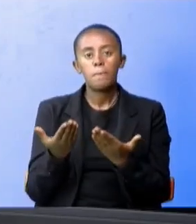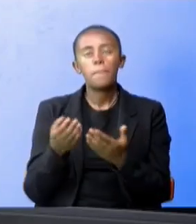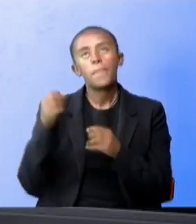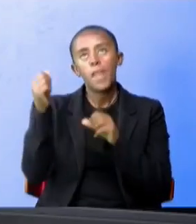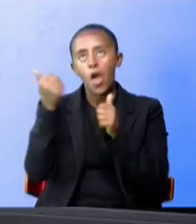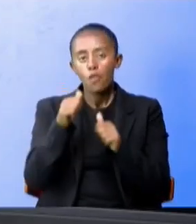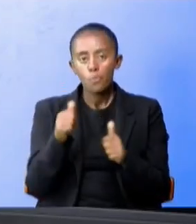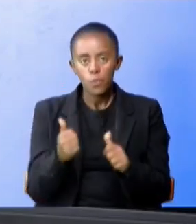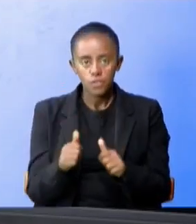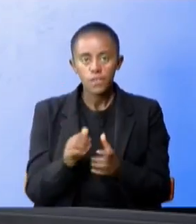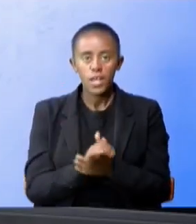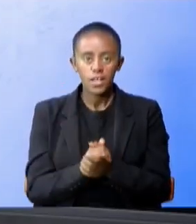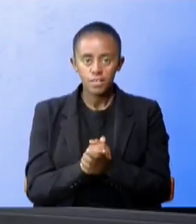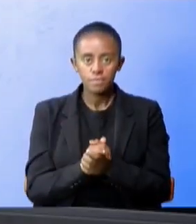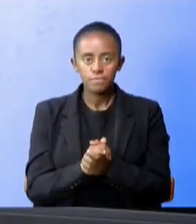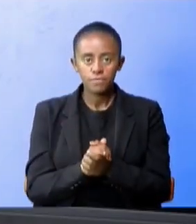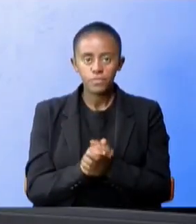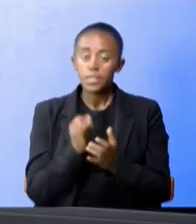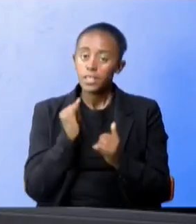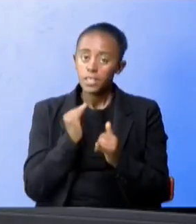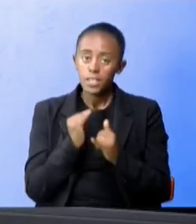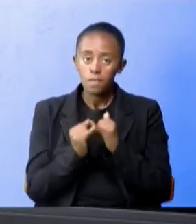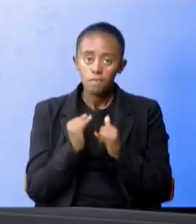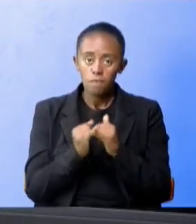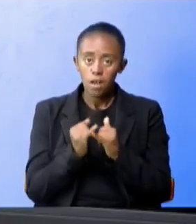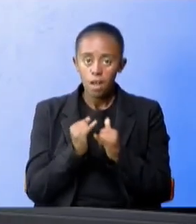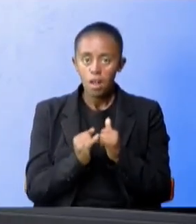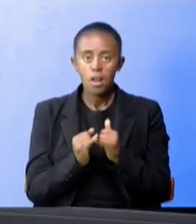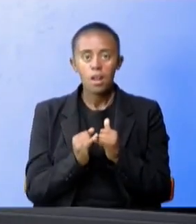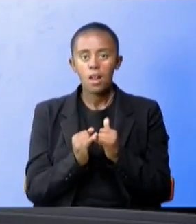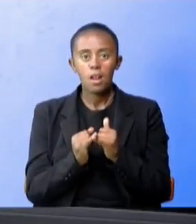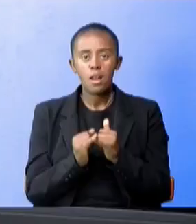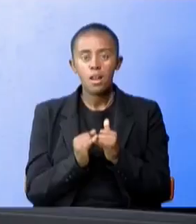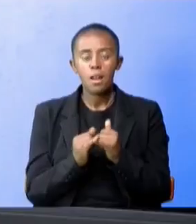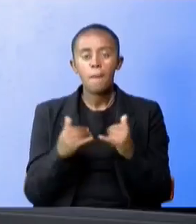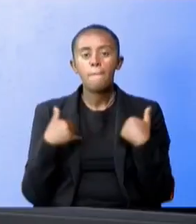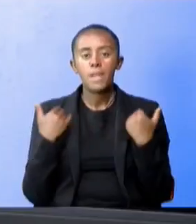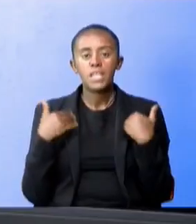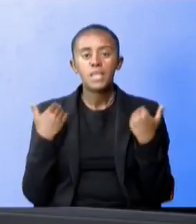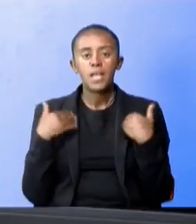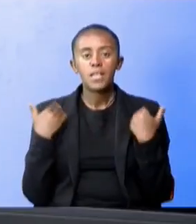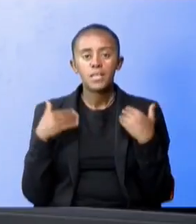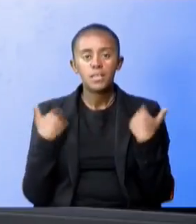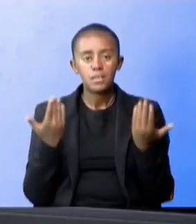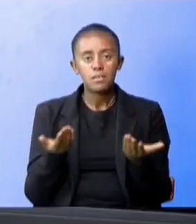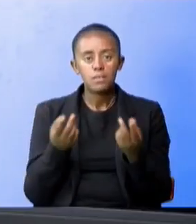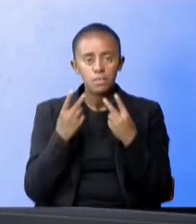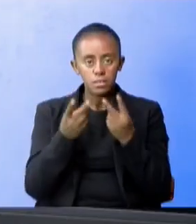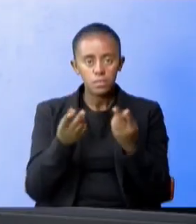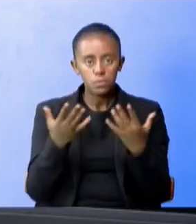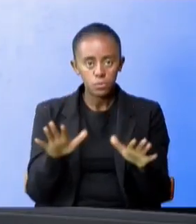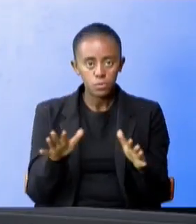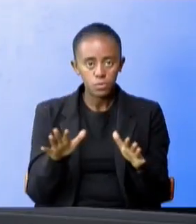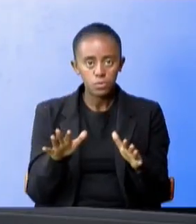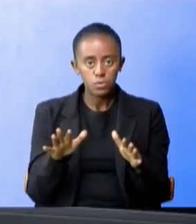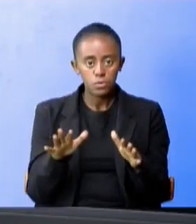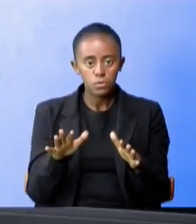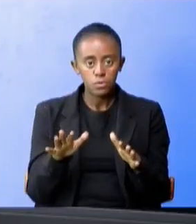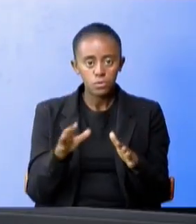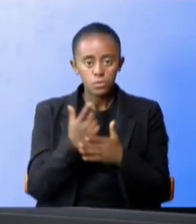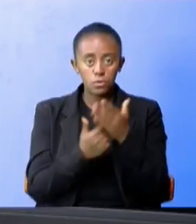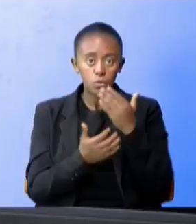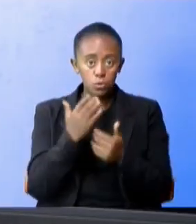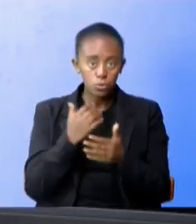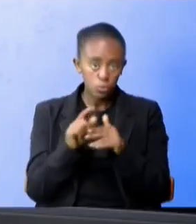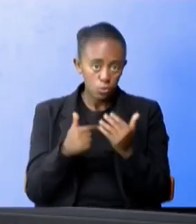the atmosphere. The final word that we saw was pleasant. Pleasant, as we have said, as we have